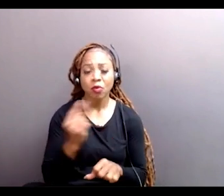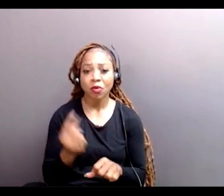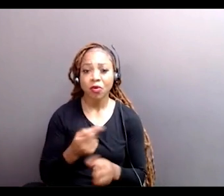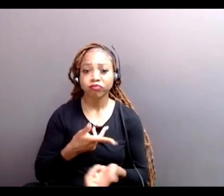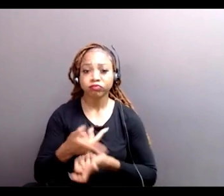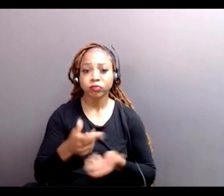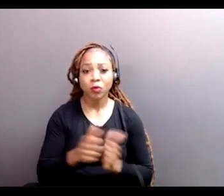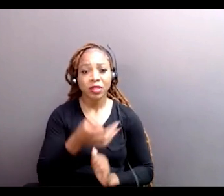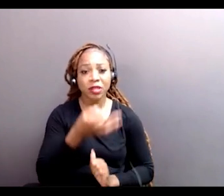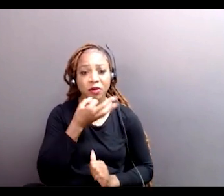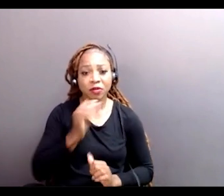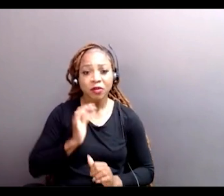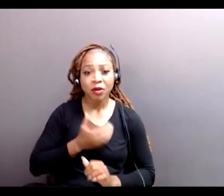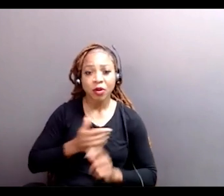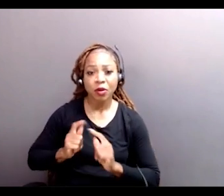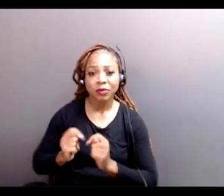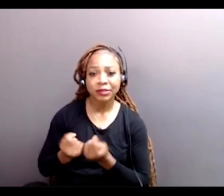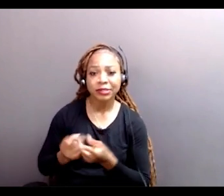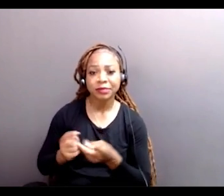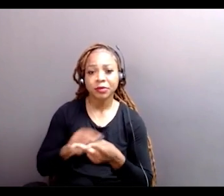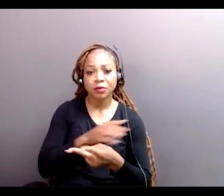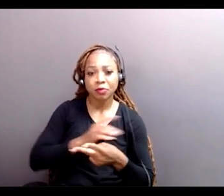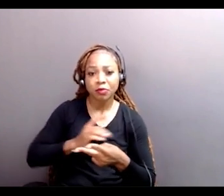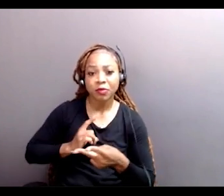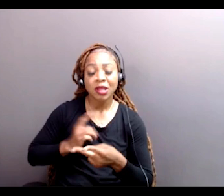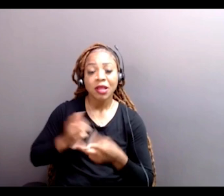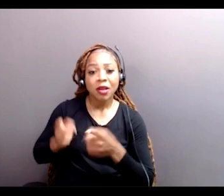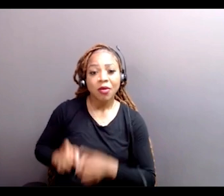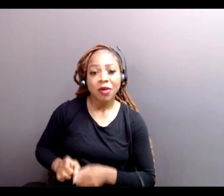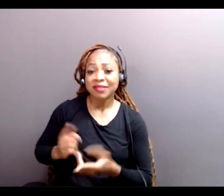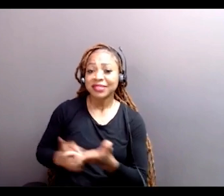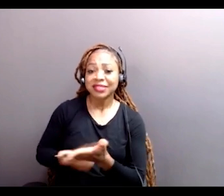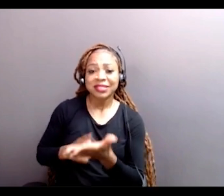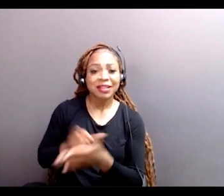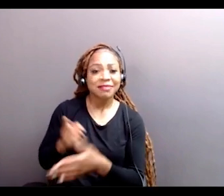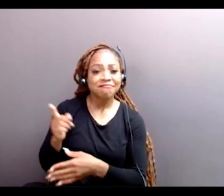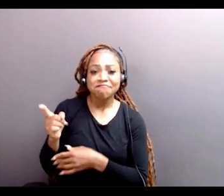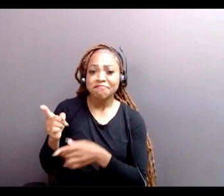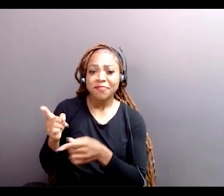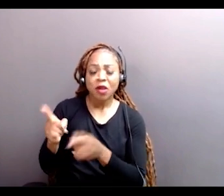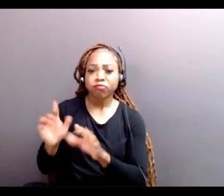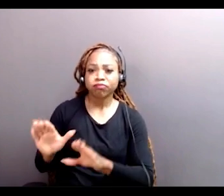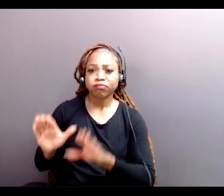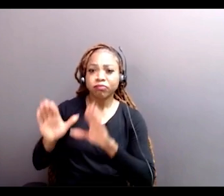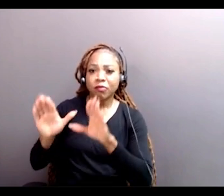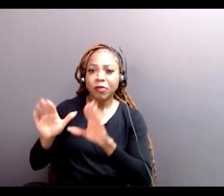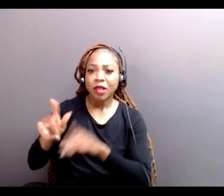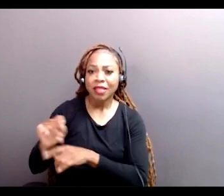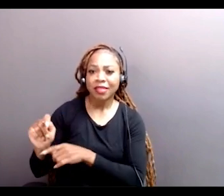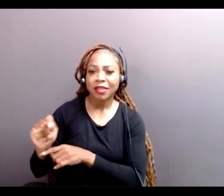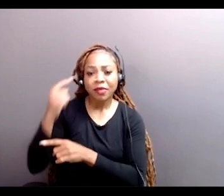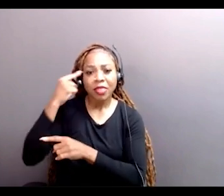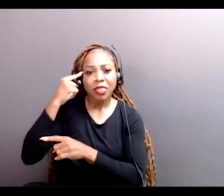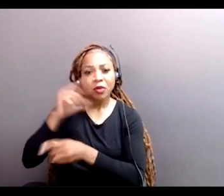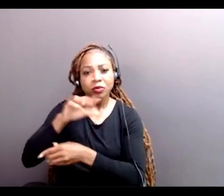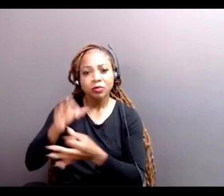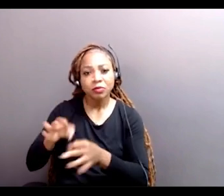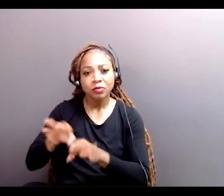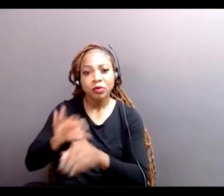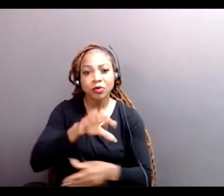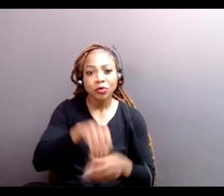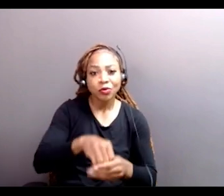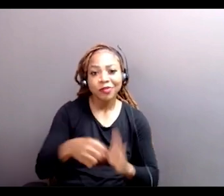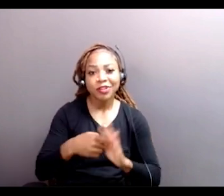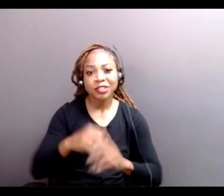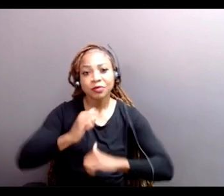with experts on our team and on our board, because there were times when there were things which were not in the literature, right, which we thought were important to include. Things